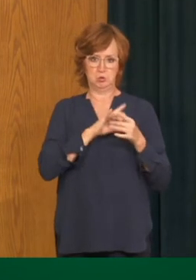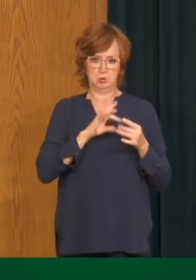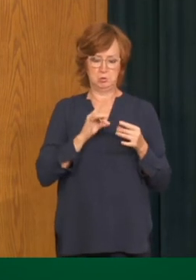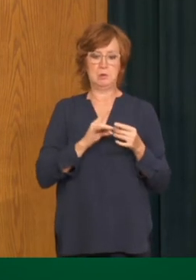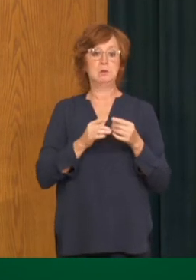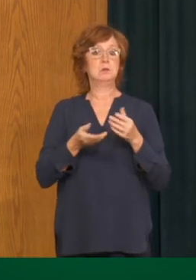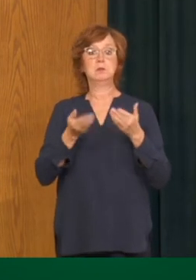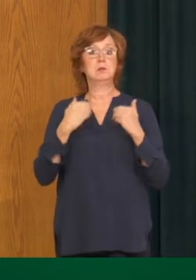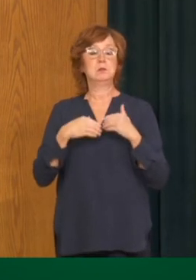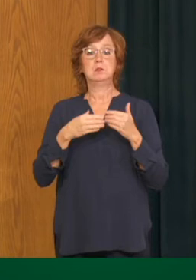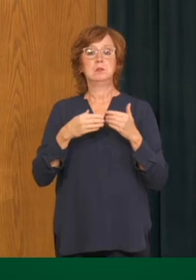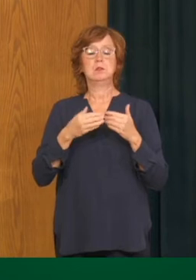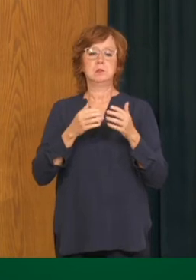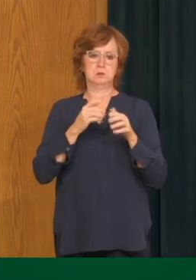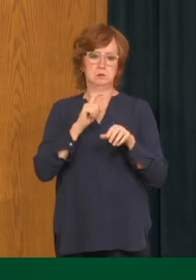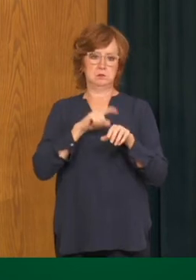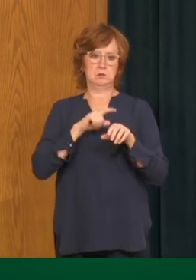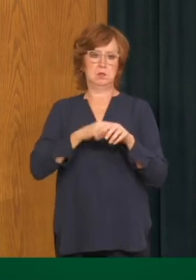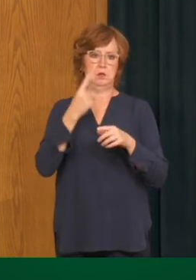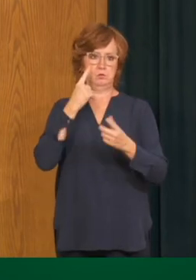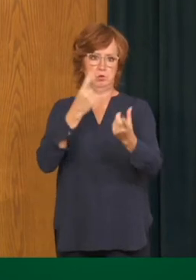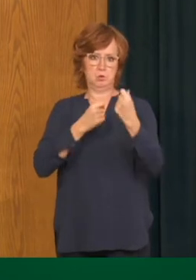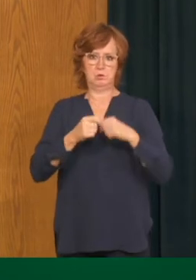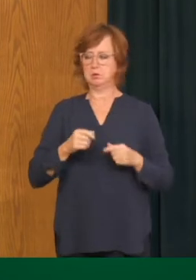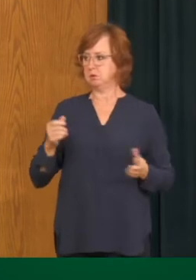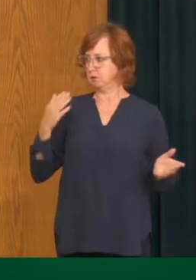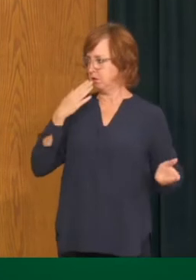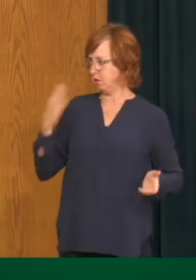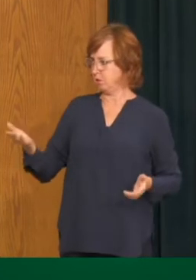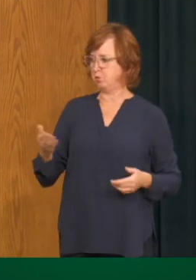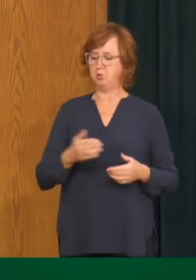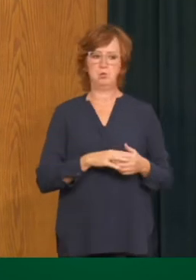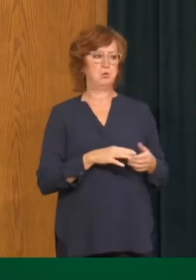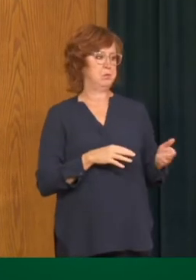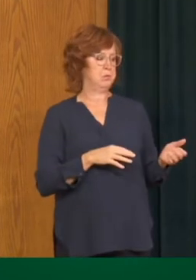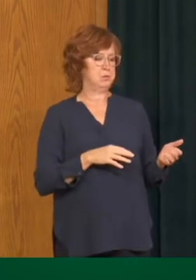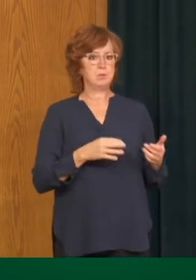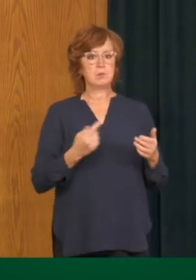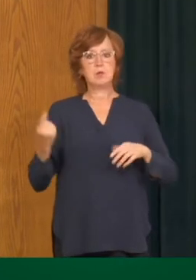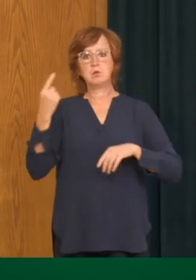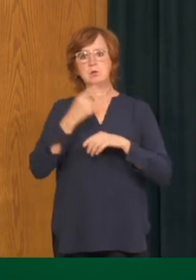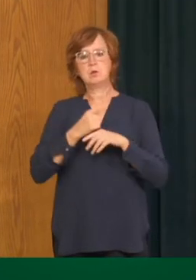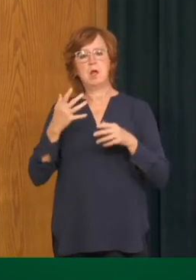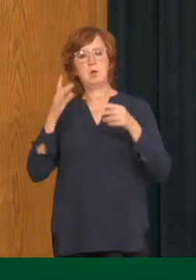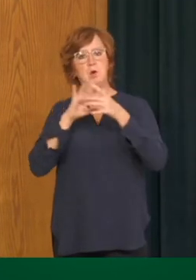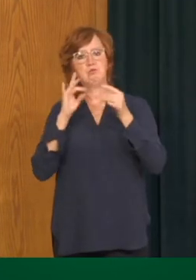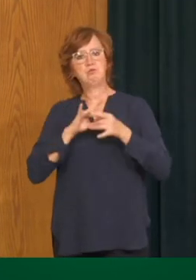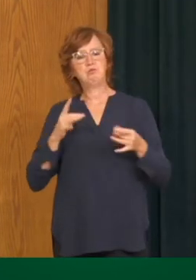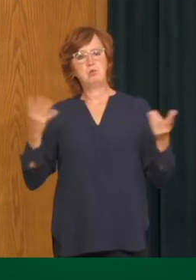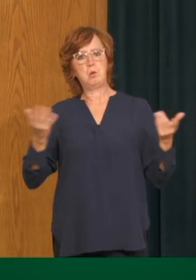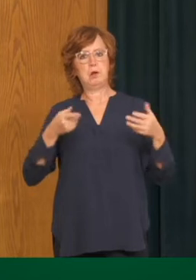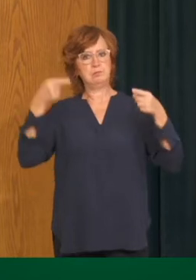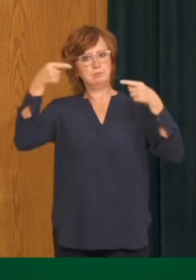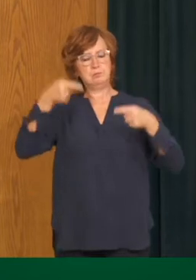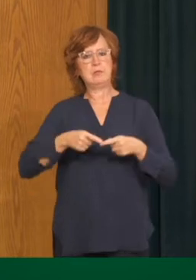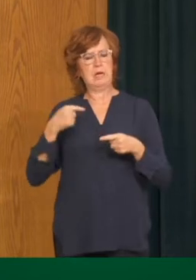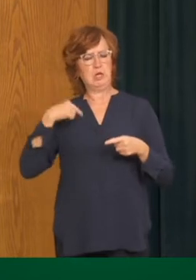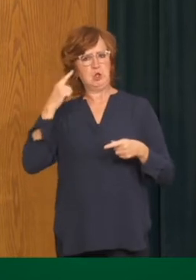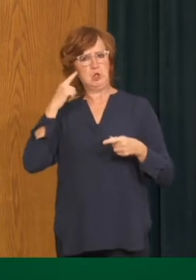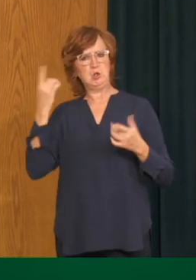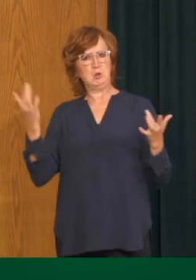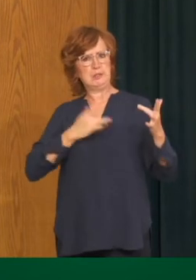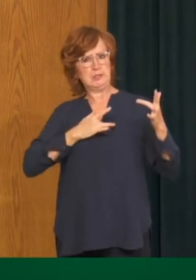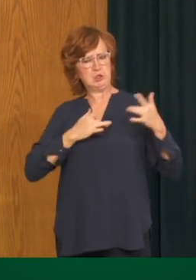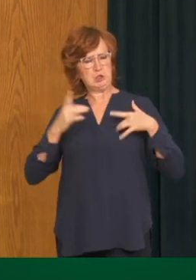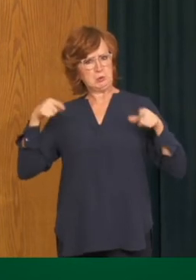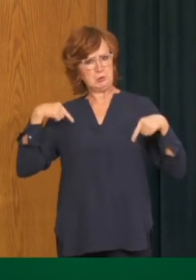remarks, followed by time for questions. Well, thank you very much, everyone. And today I want to address some of the concerns that I have heard over the